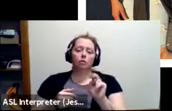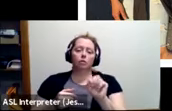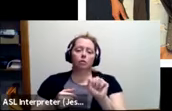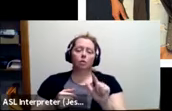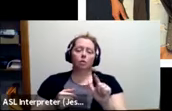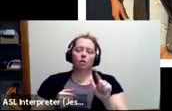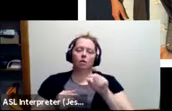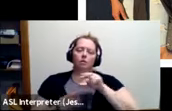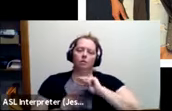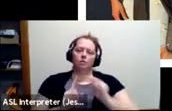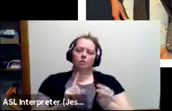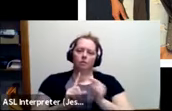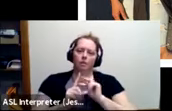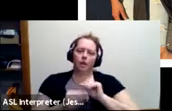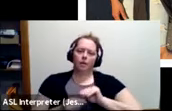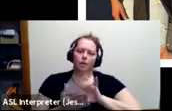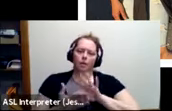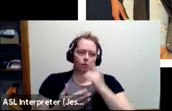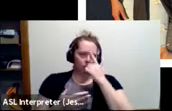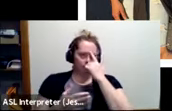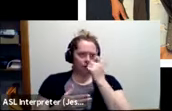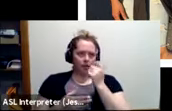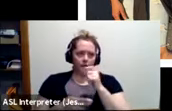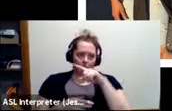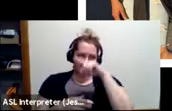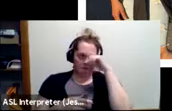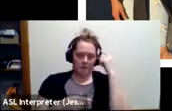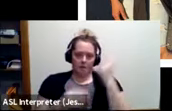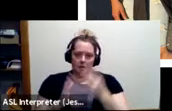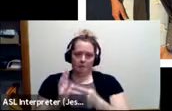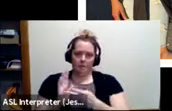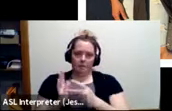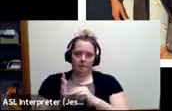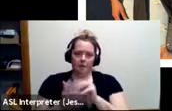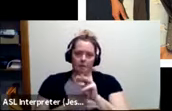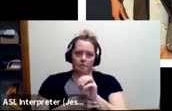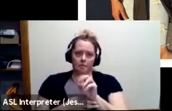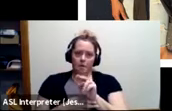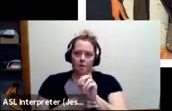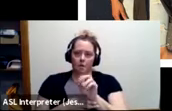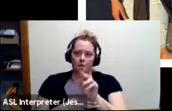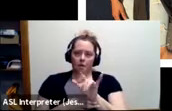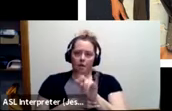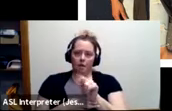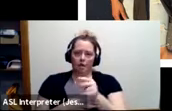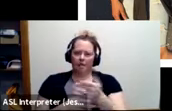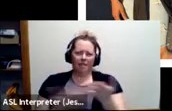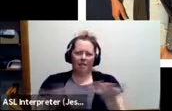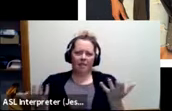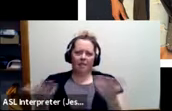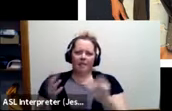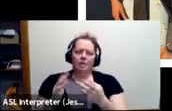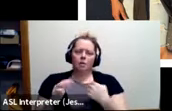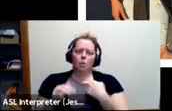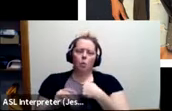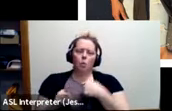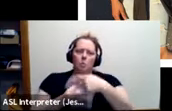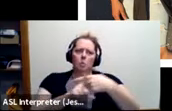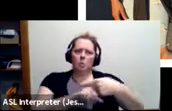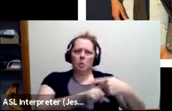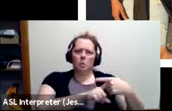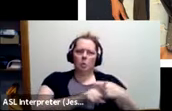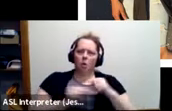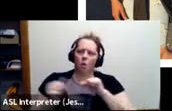that being Black is not a monolith, that we are an intersectional community, being a human